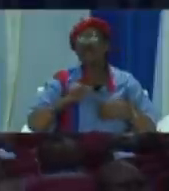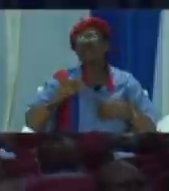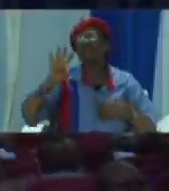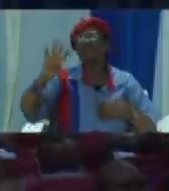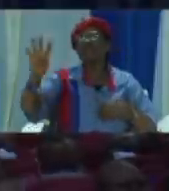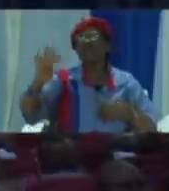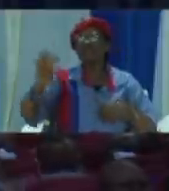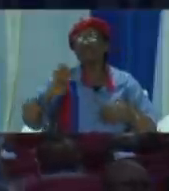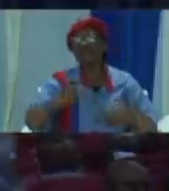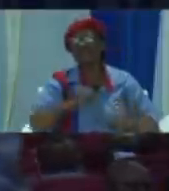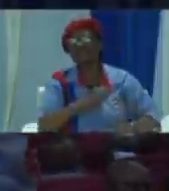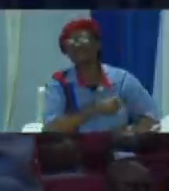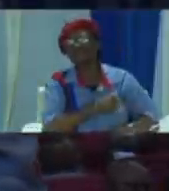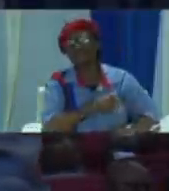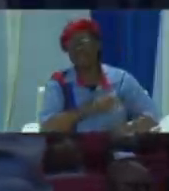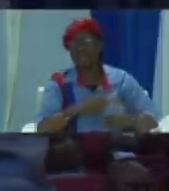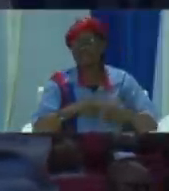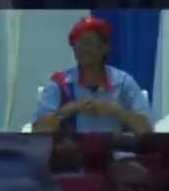400.